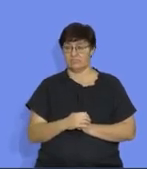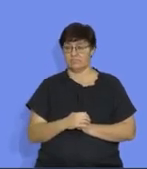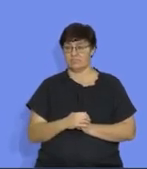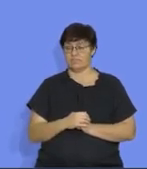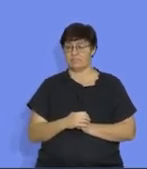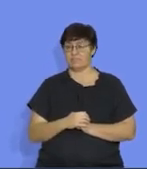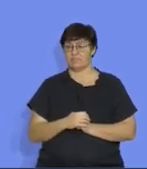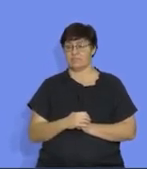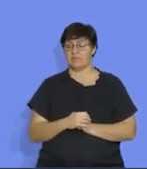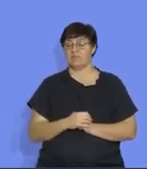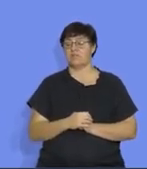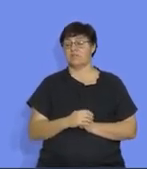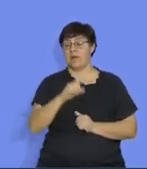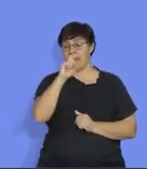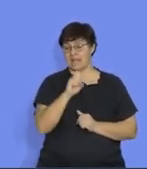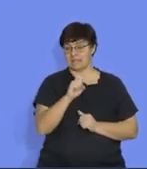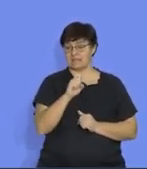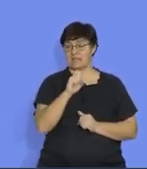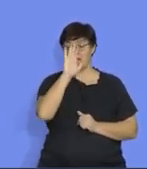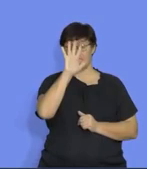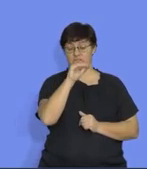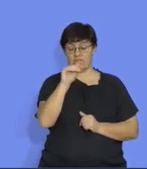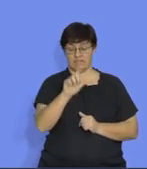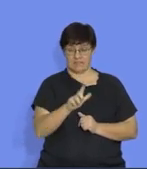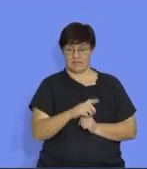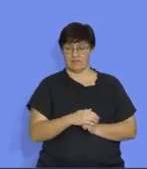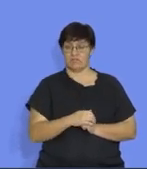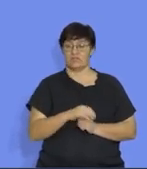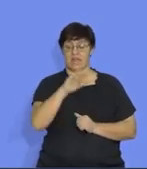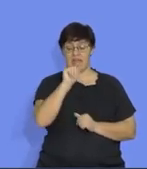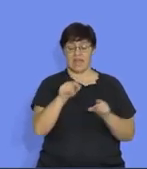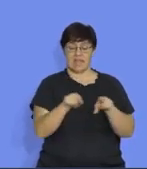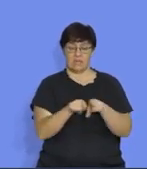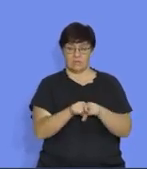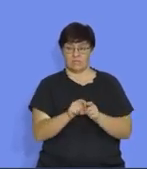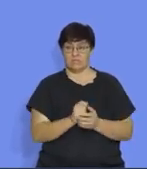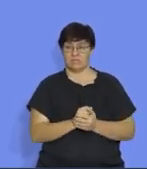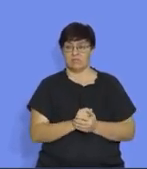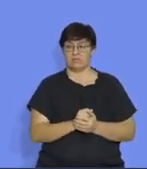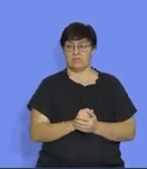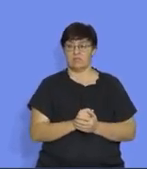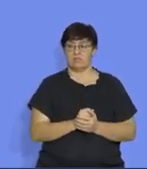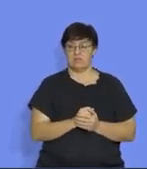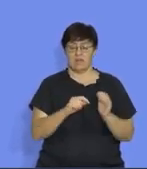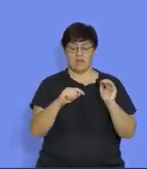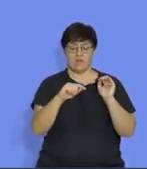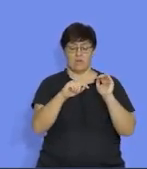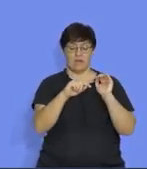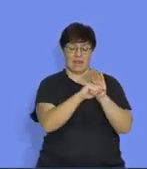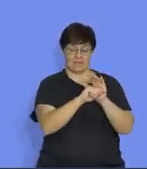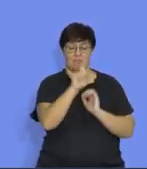So for when x is 5 over 7, I can see that A is equal to negative a